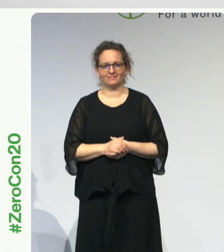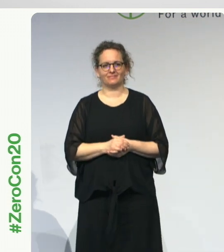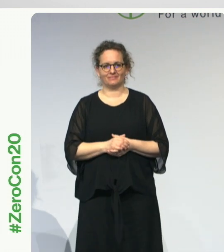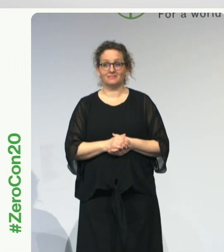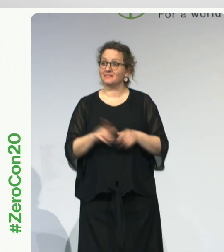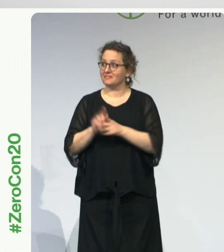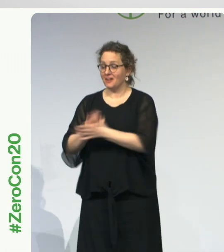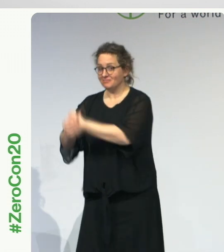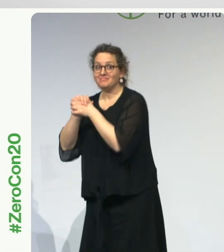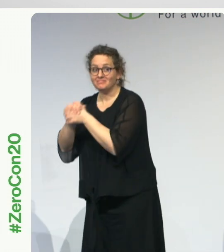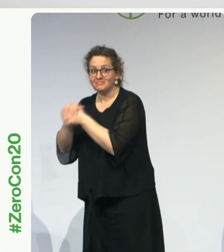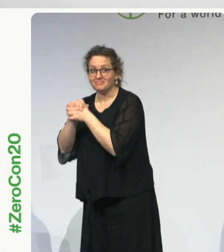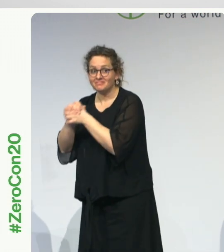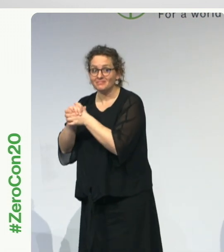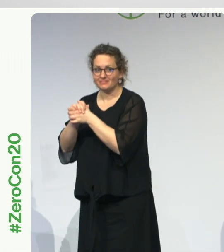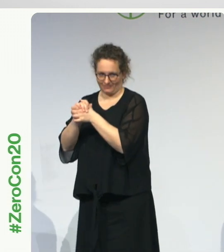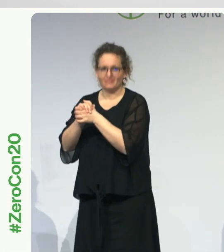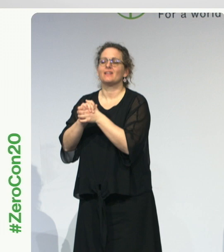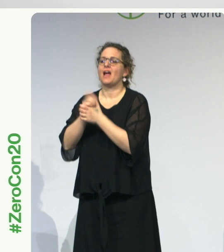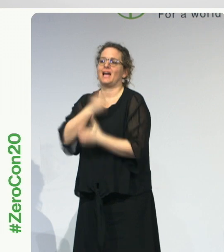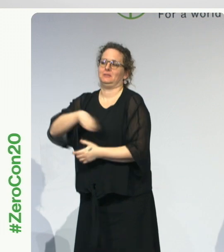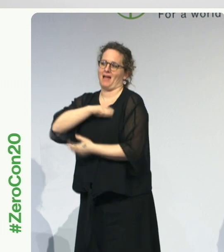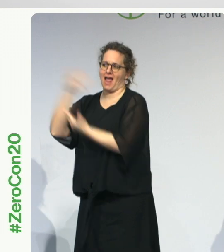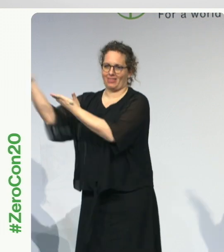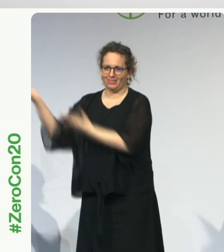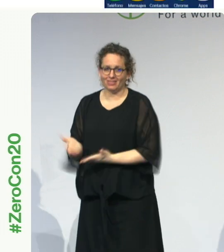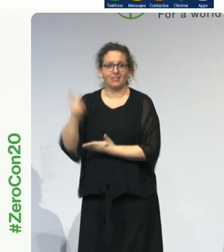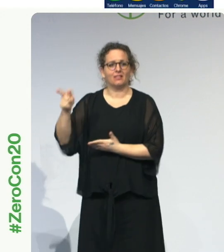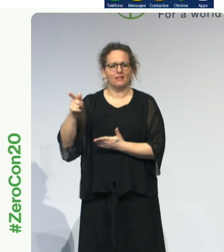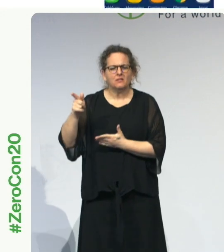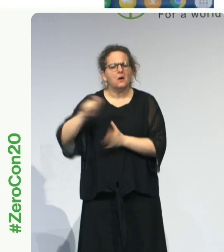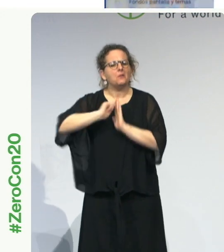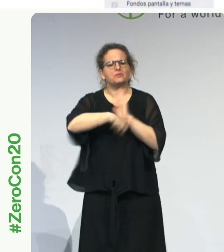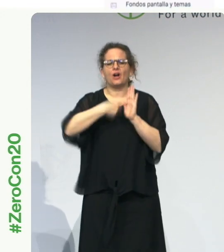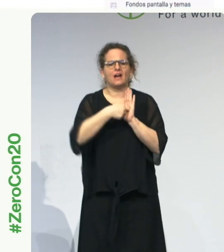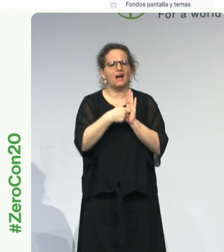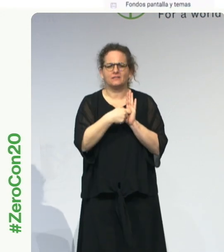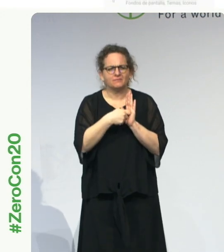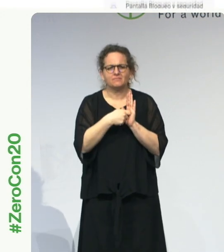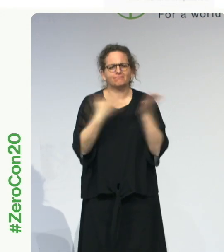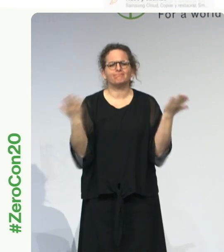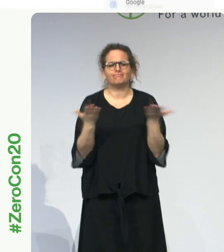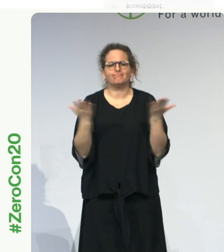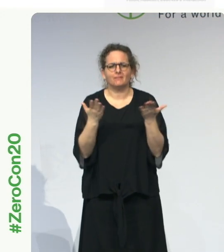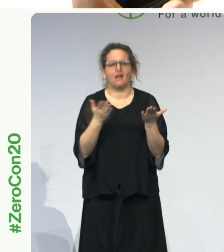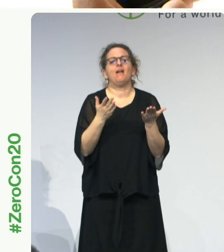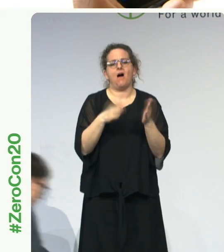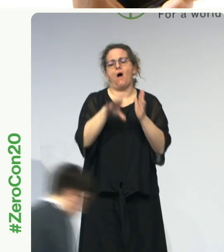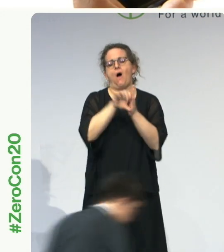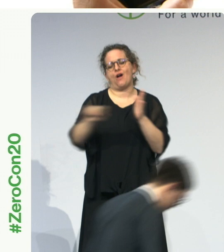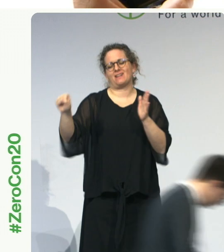Congratulations to Fundación Once from Spain. Fundación Once has created open and accessible online training courses